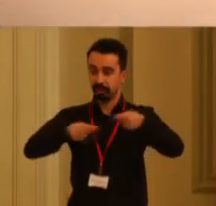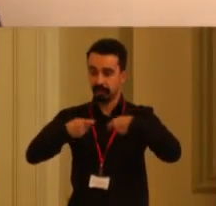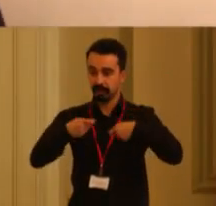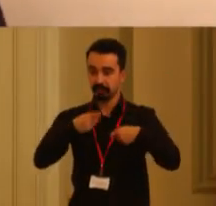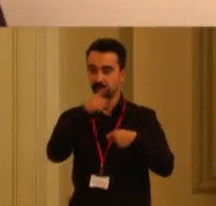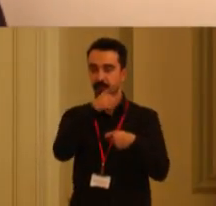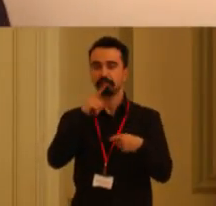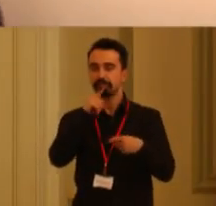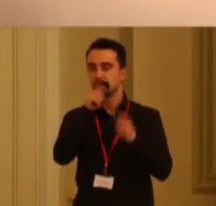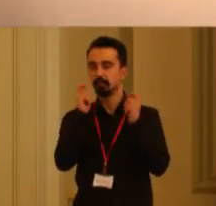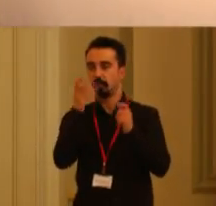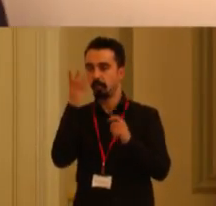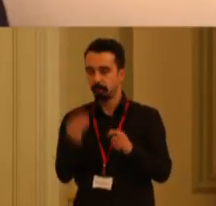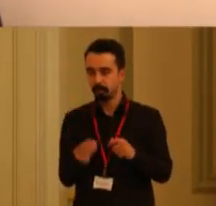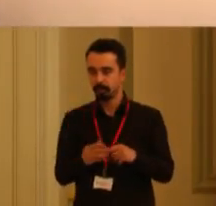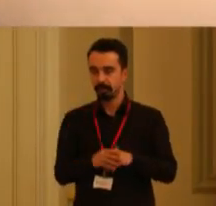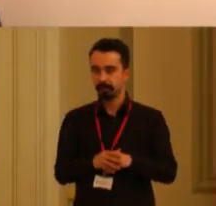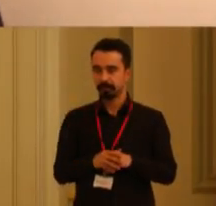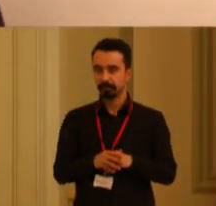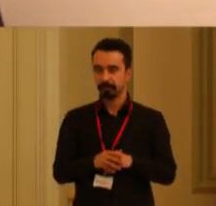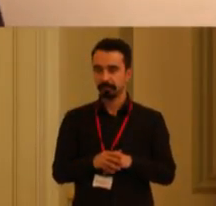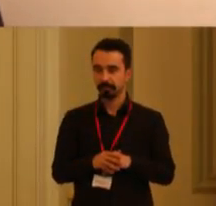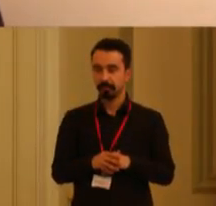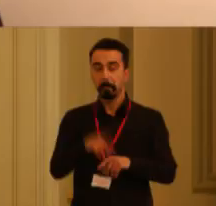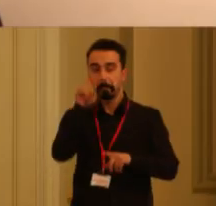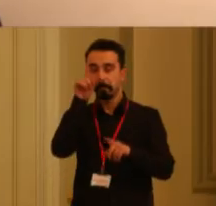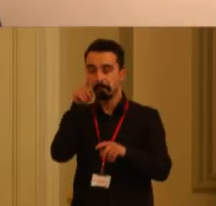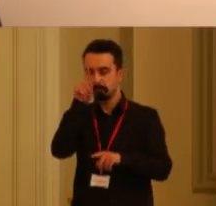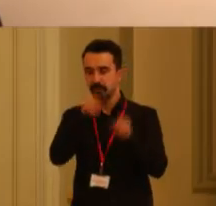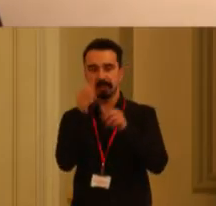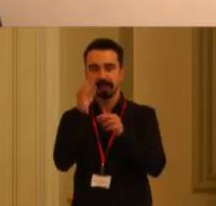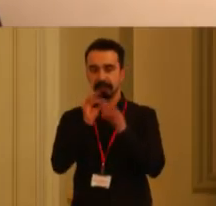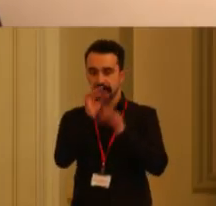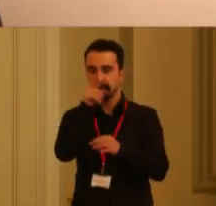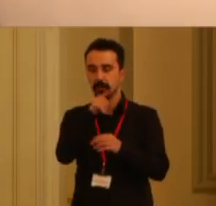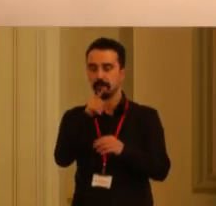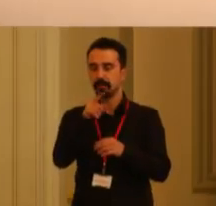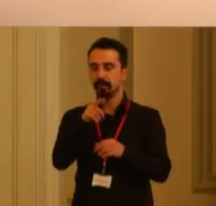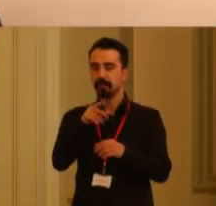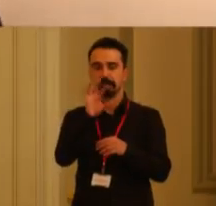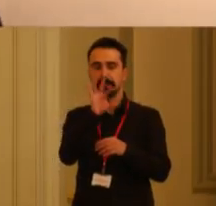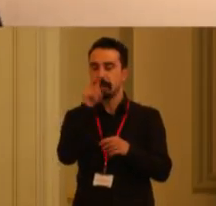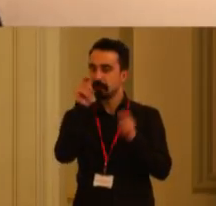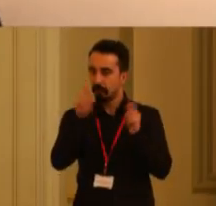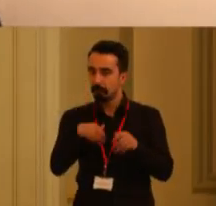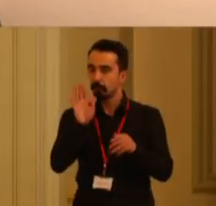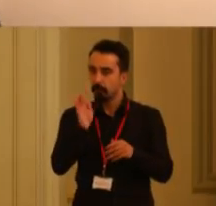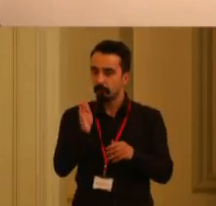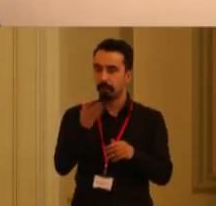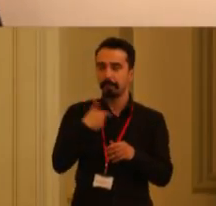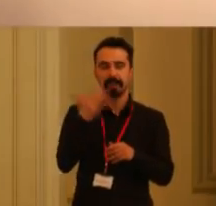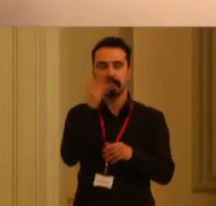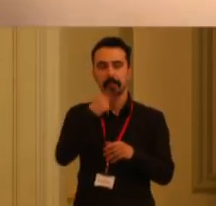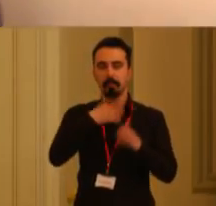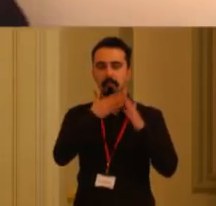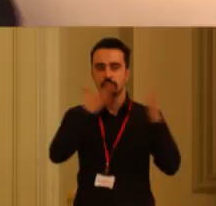them. And because you can't manage them, they can't survive in a big corporate setting. And at the end of the day, they don't want to work for a